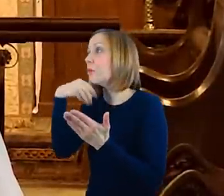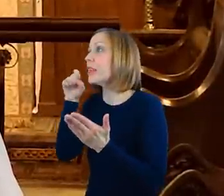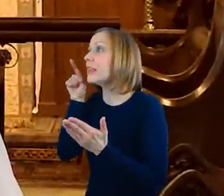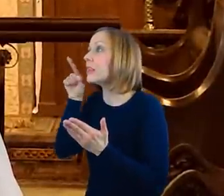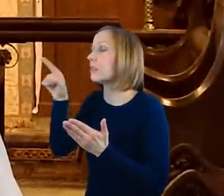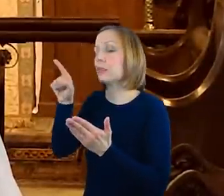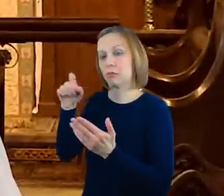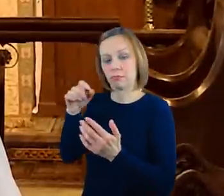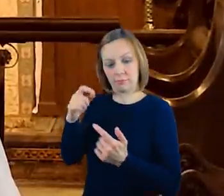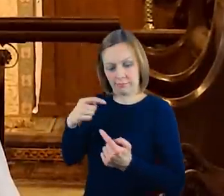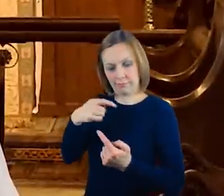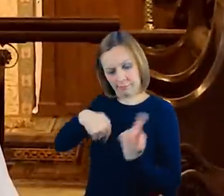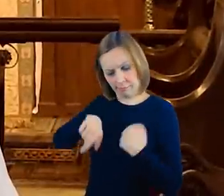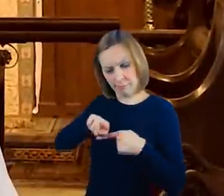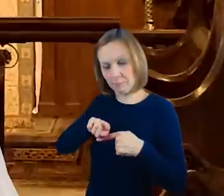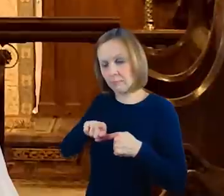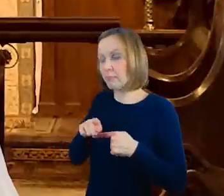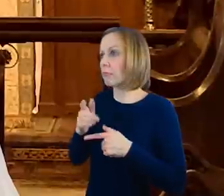service of God.